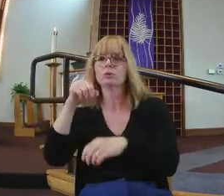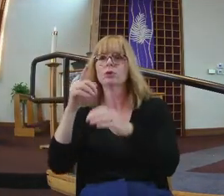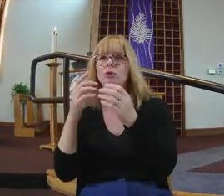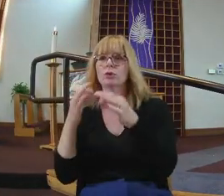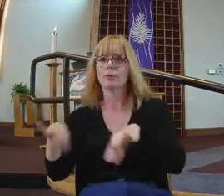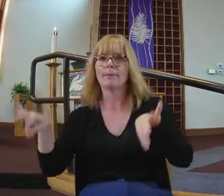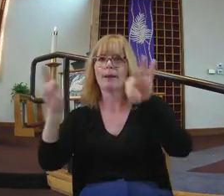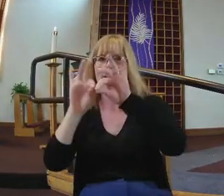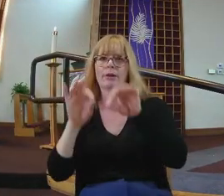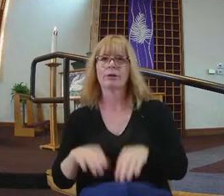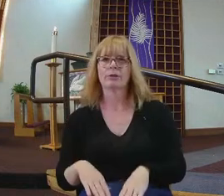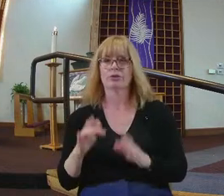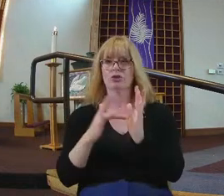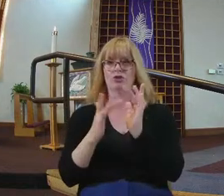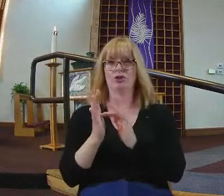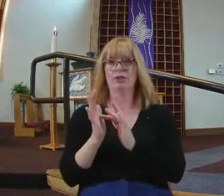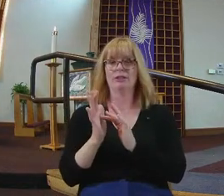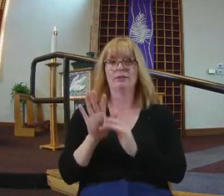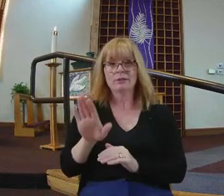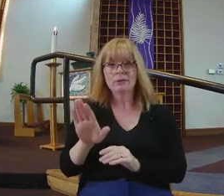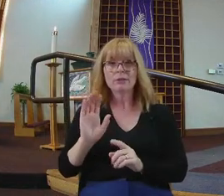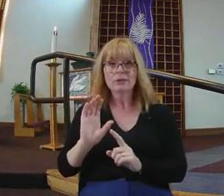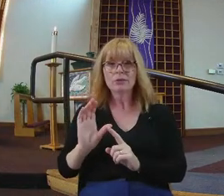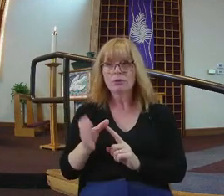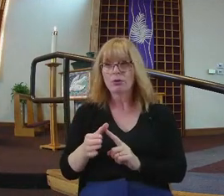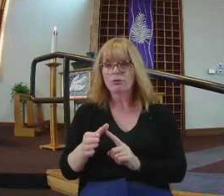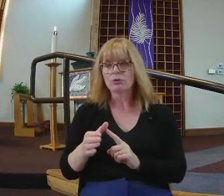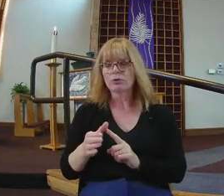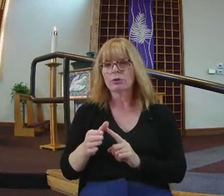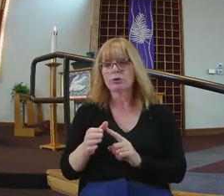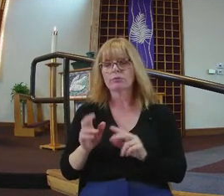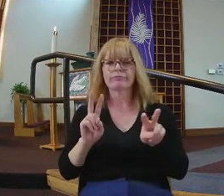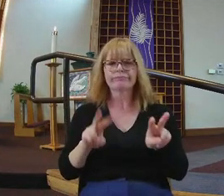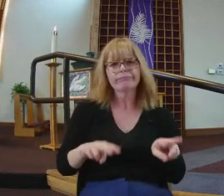Jesus lived in a culture that said, you matter if.